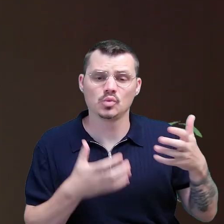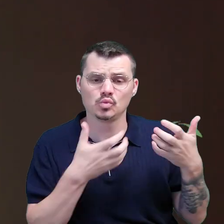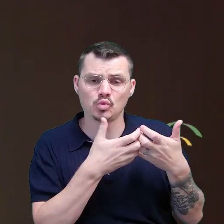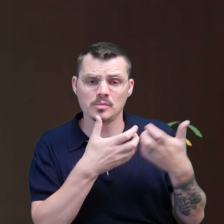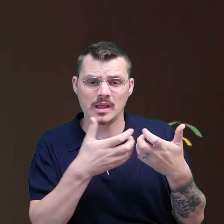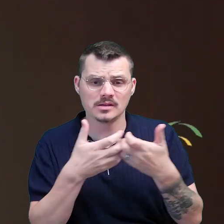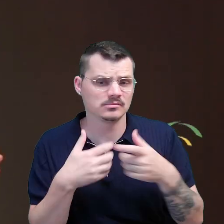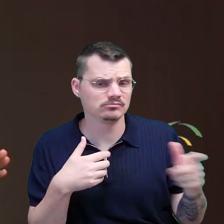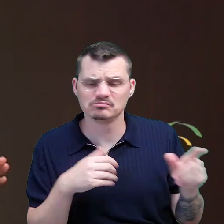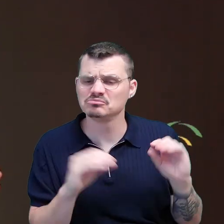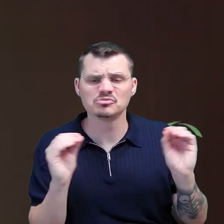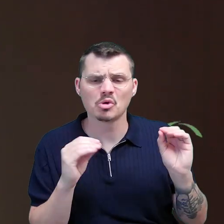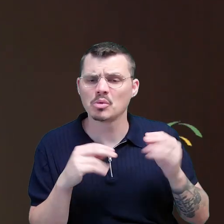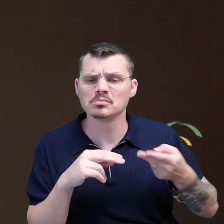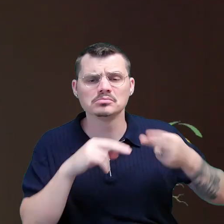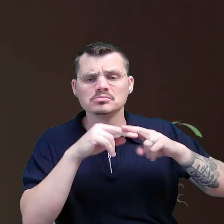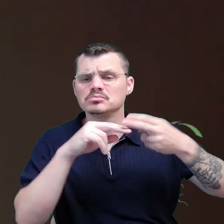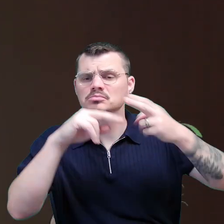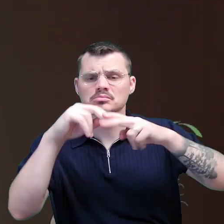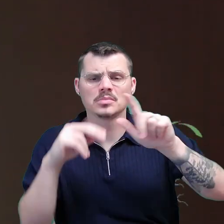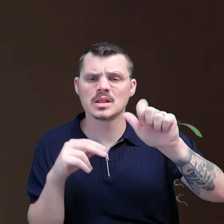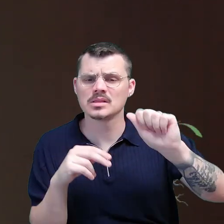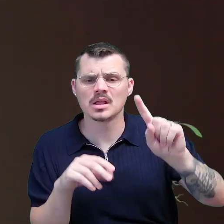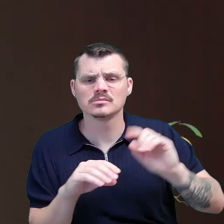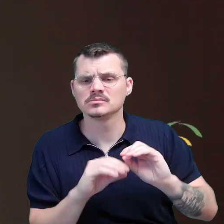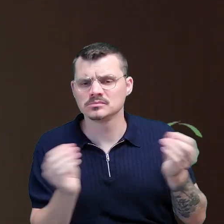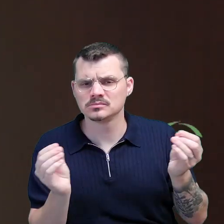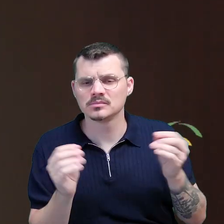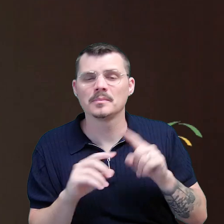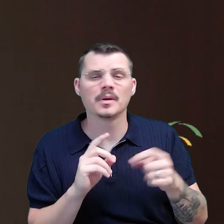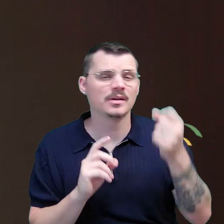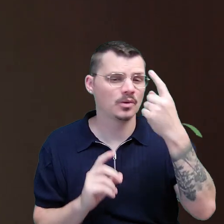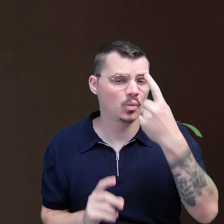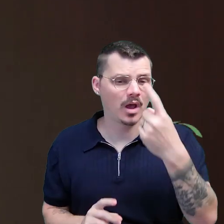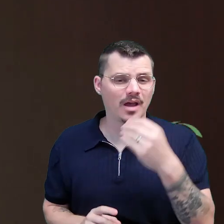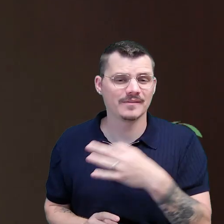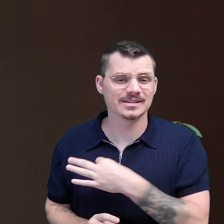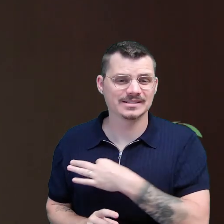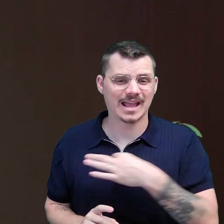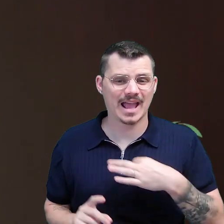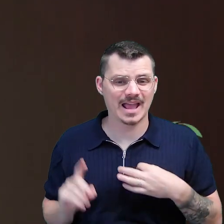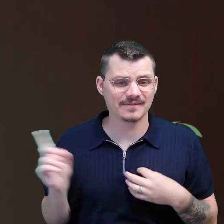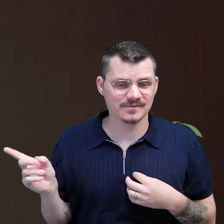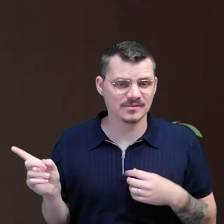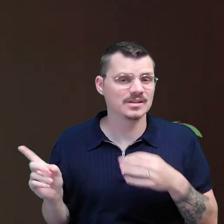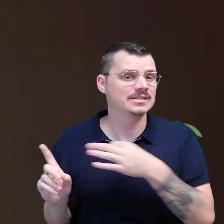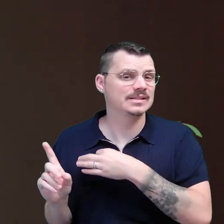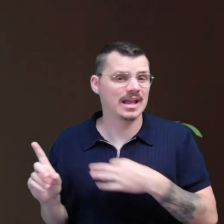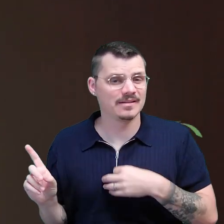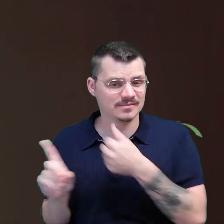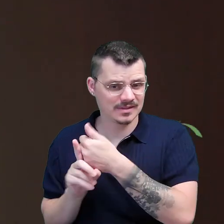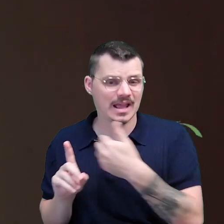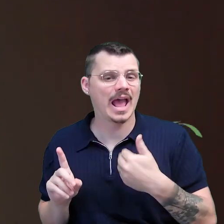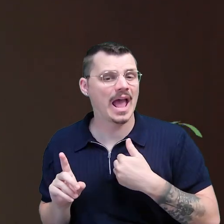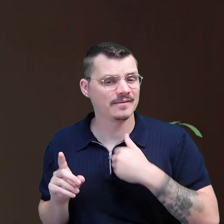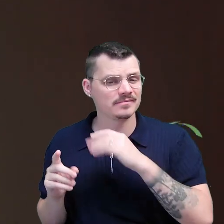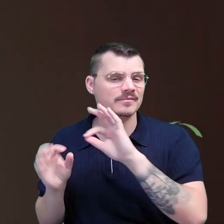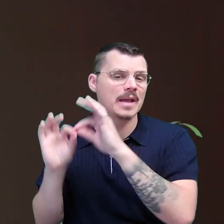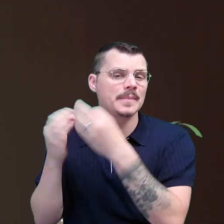housemates didn't have elevated lead levels, but one of his staff, who has a family member with